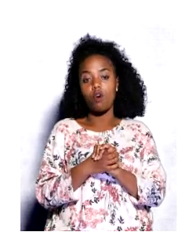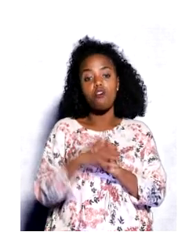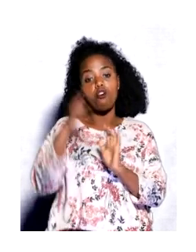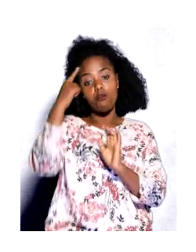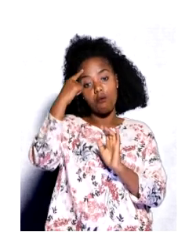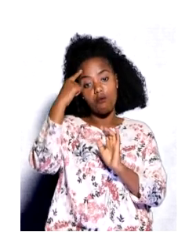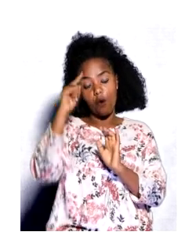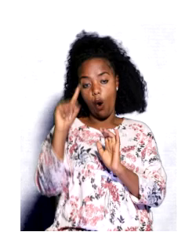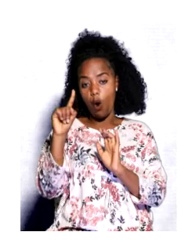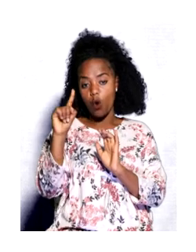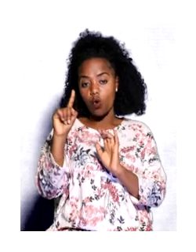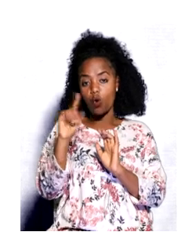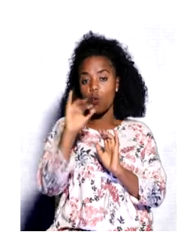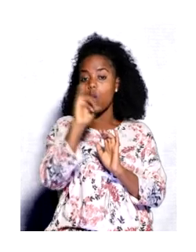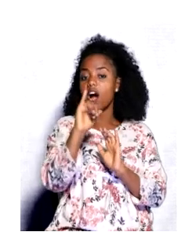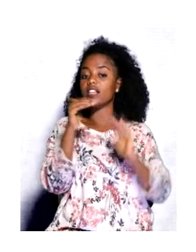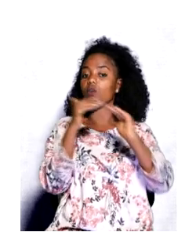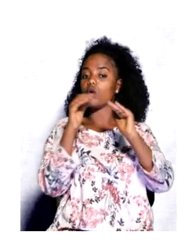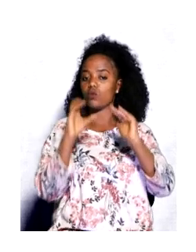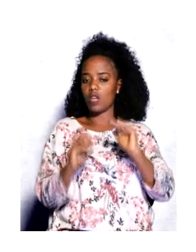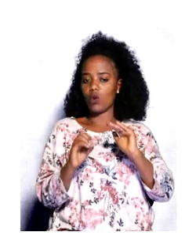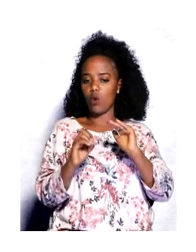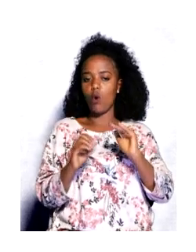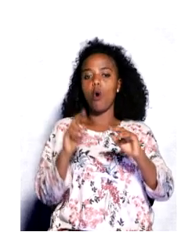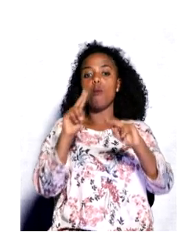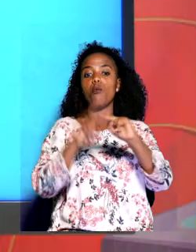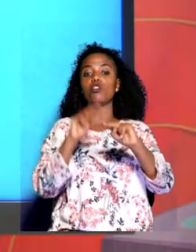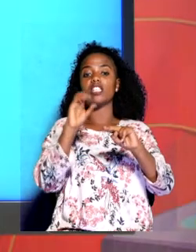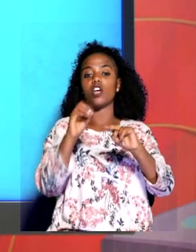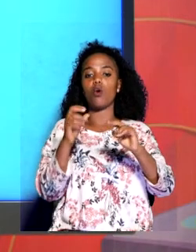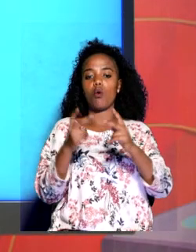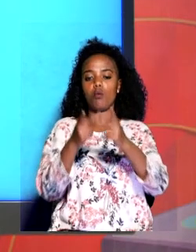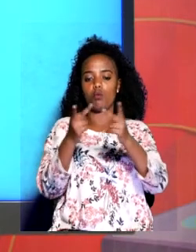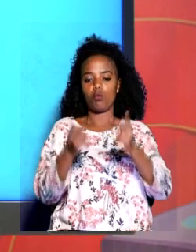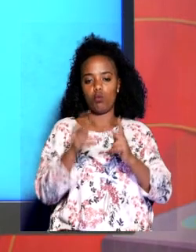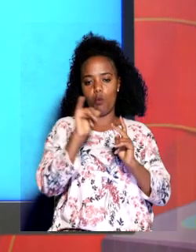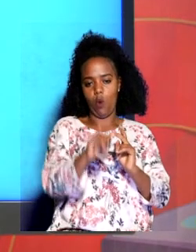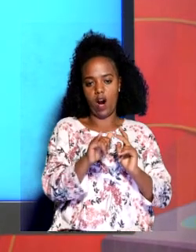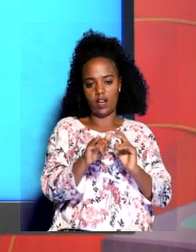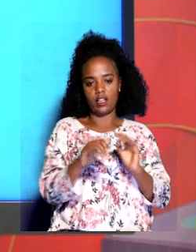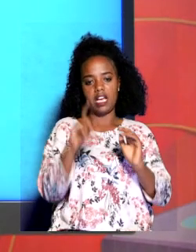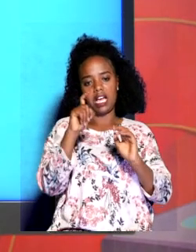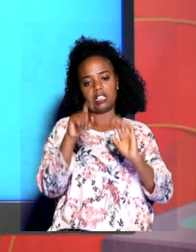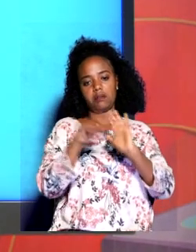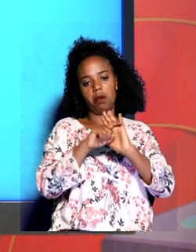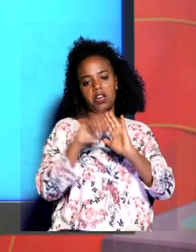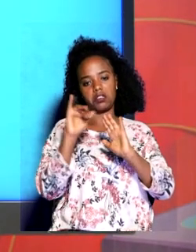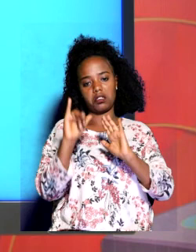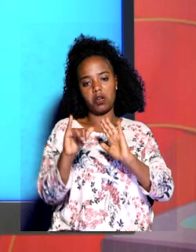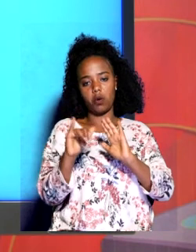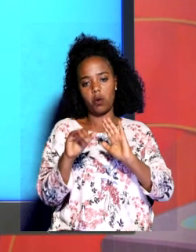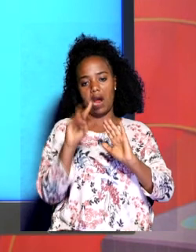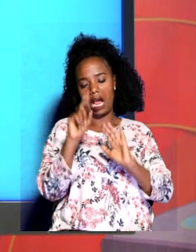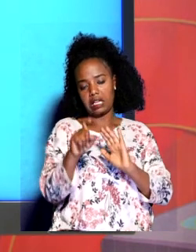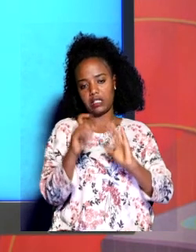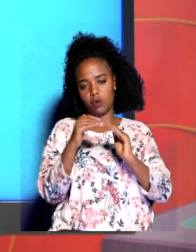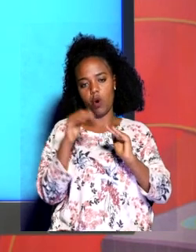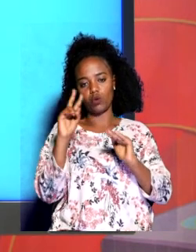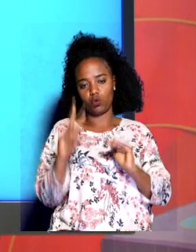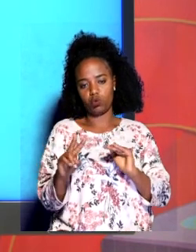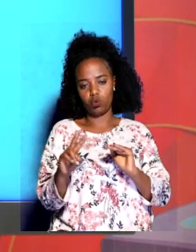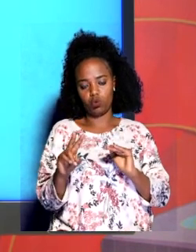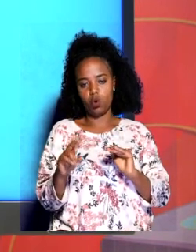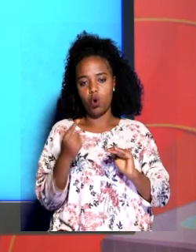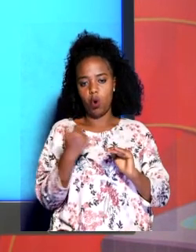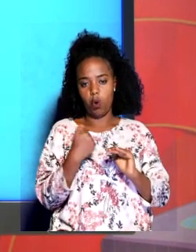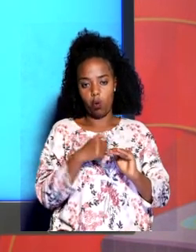For y is 0, when you put 0 in place of y, x minus 0 is equal to 2, therefore x equals to 2. We have this.